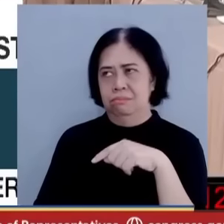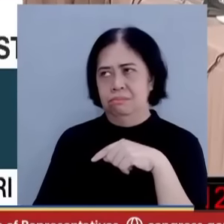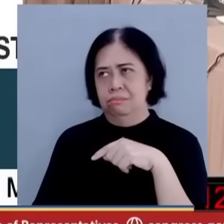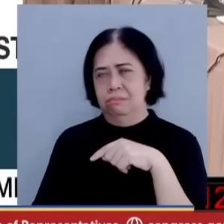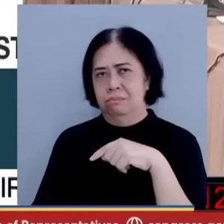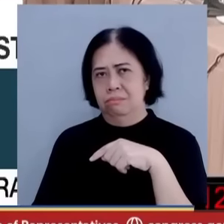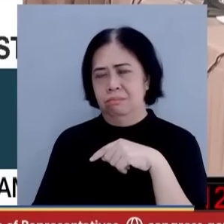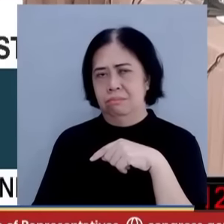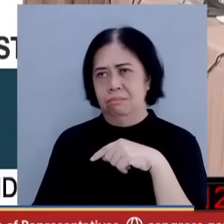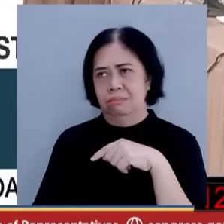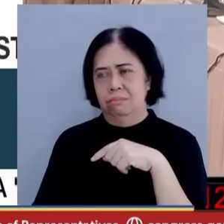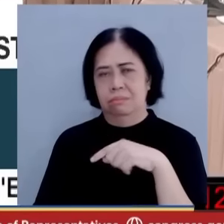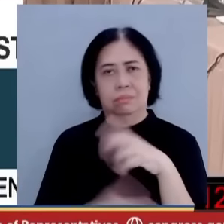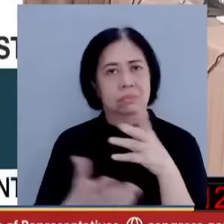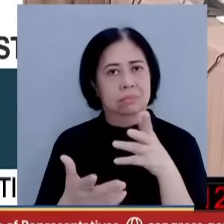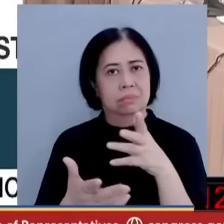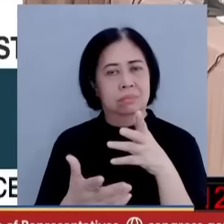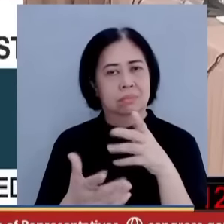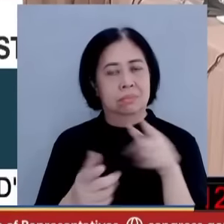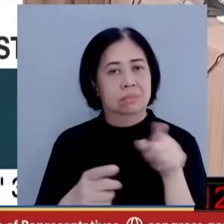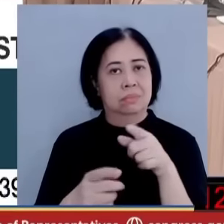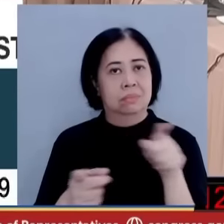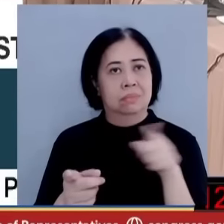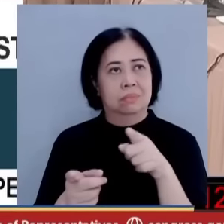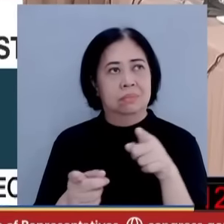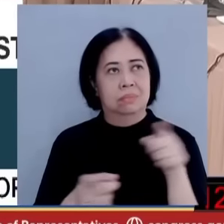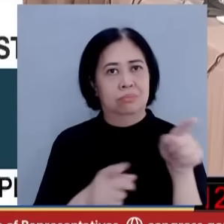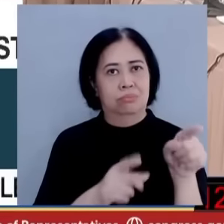any of the interests involved somehow